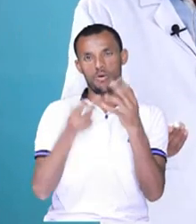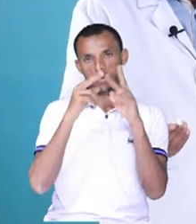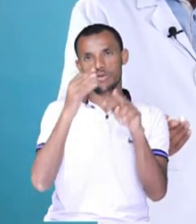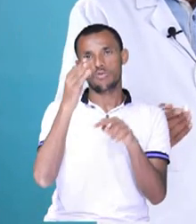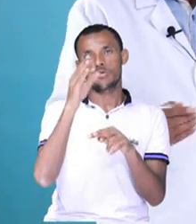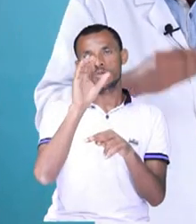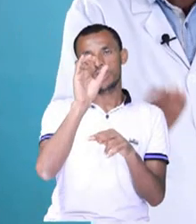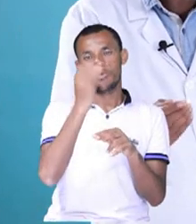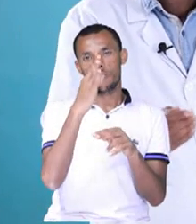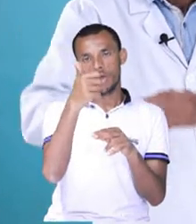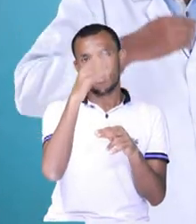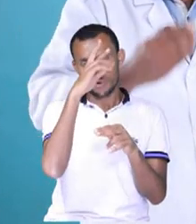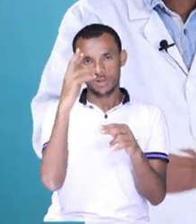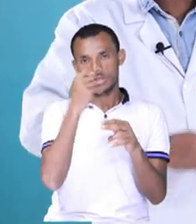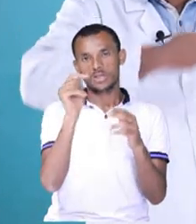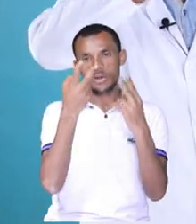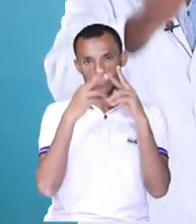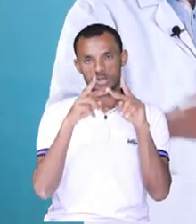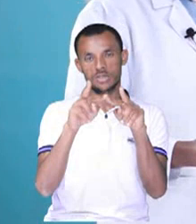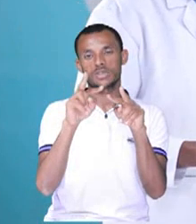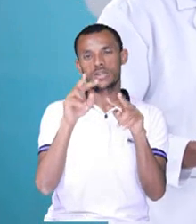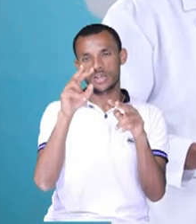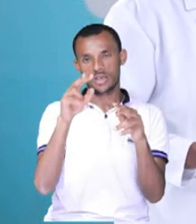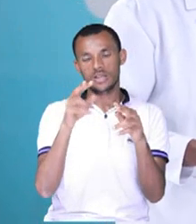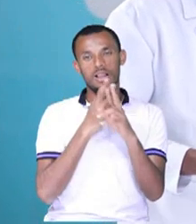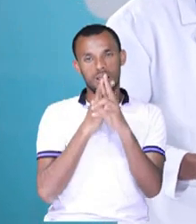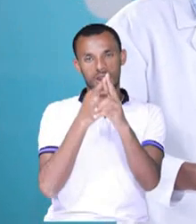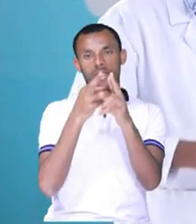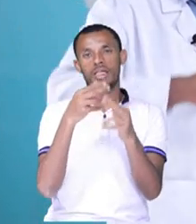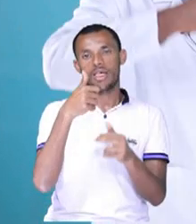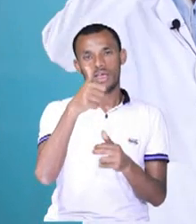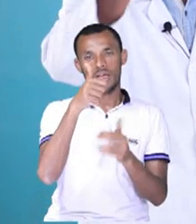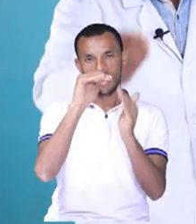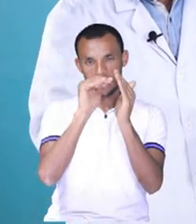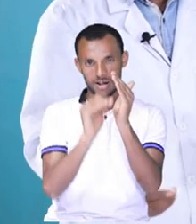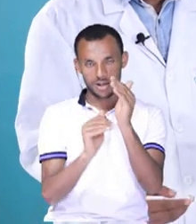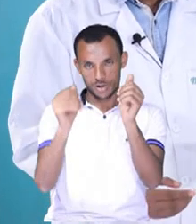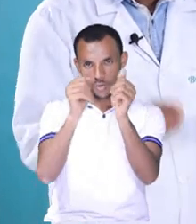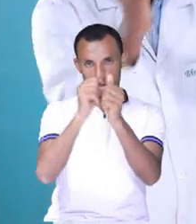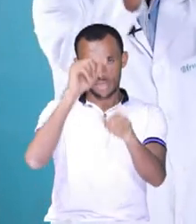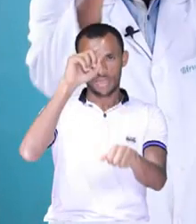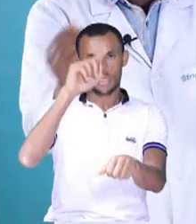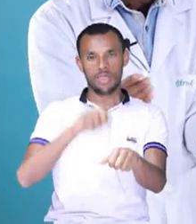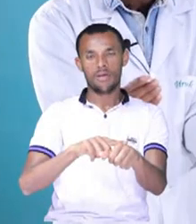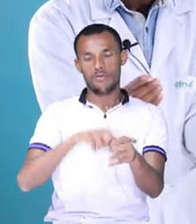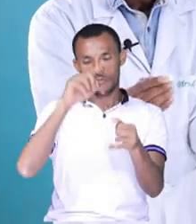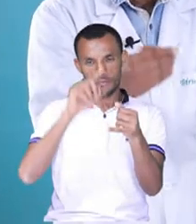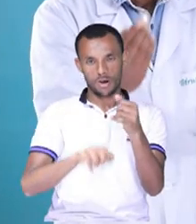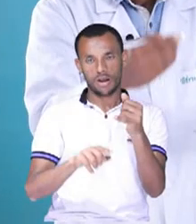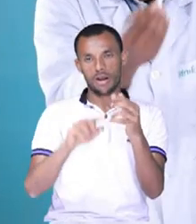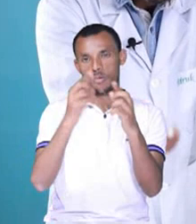A. Why? Because the concentration of the reactant A decreases with time. In the final